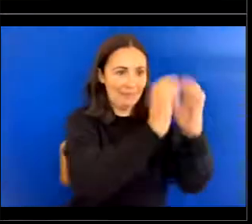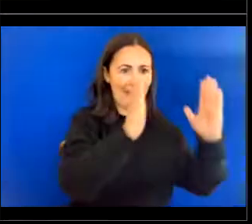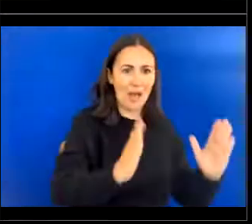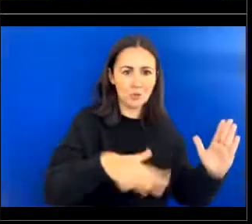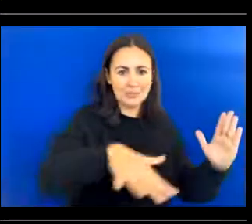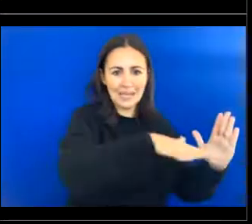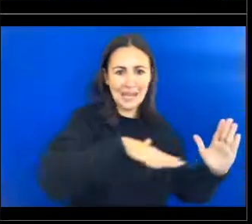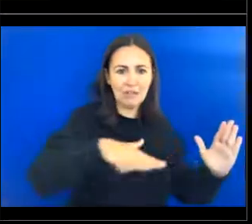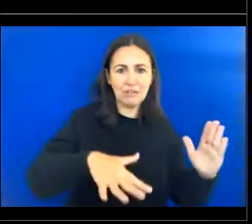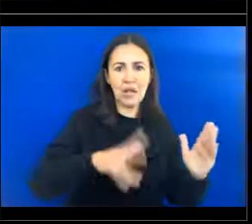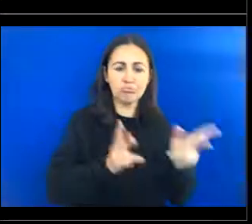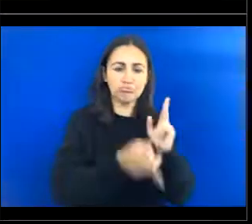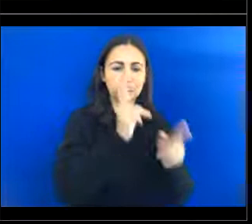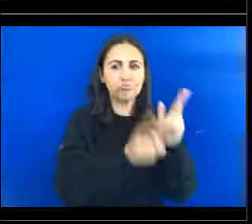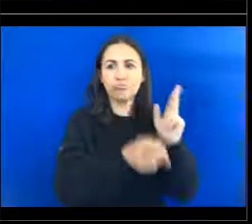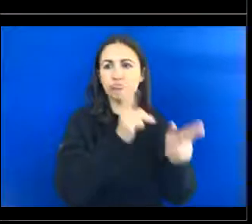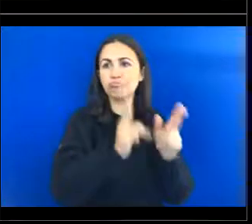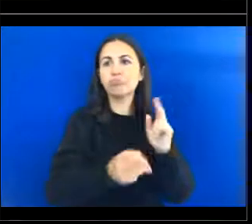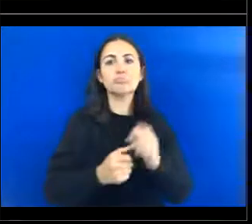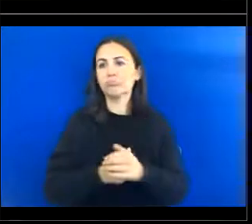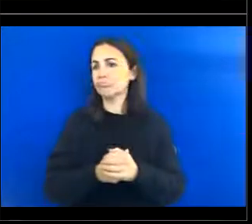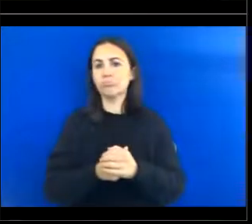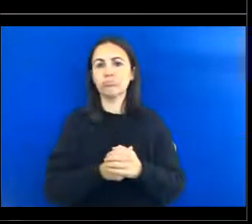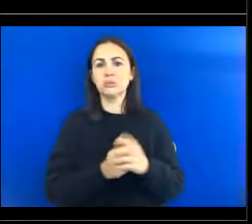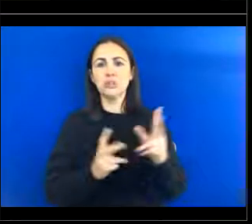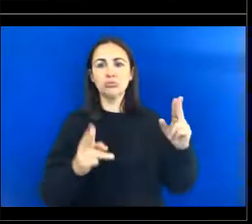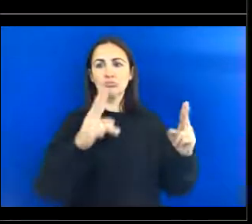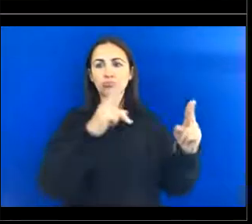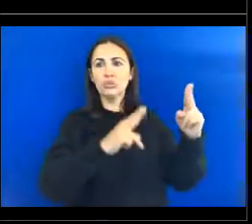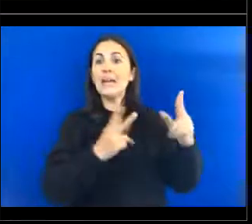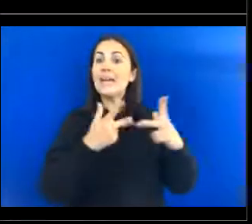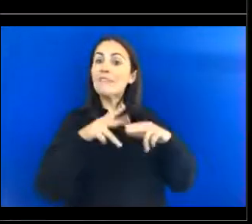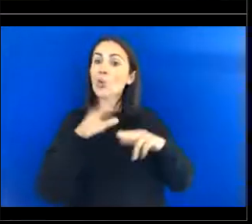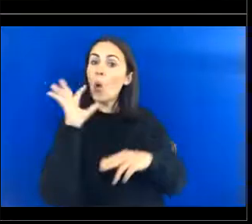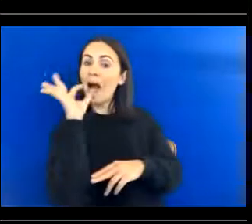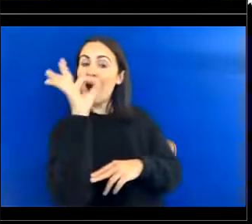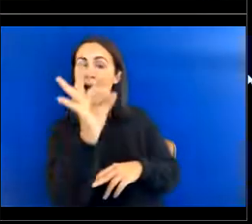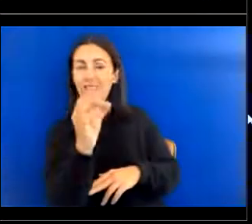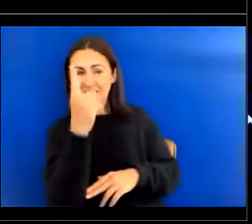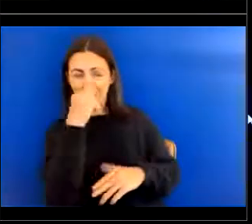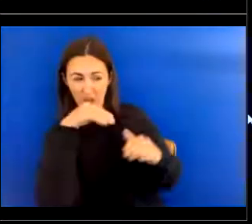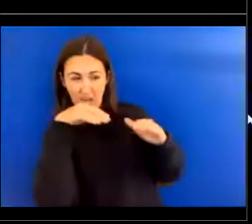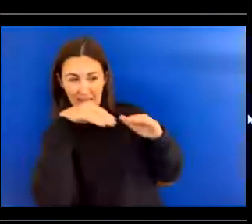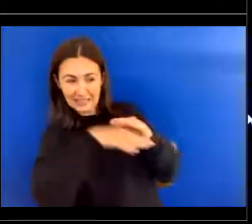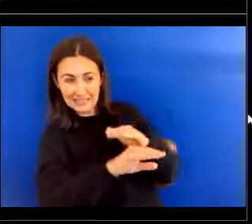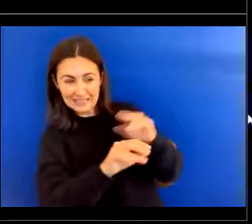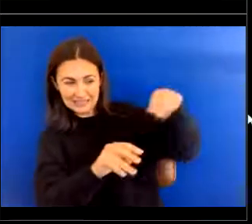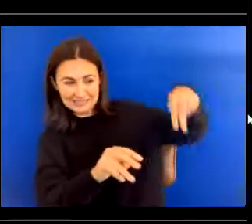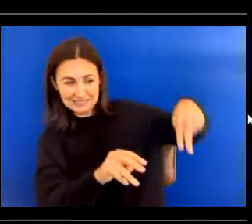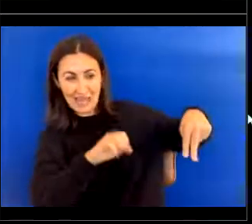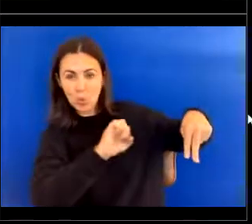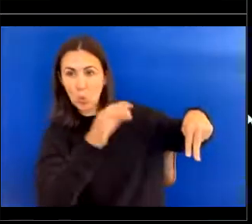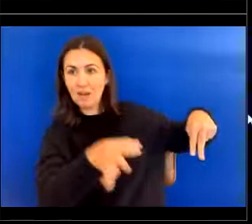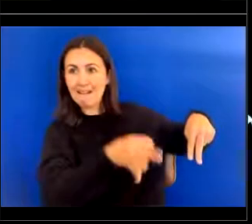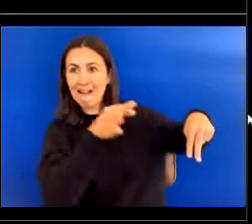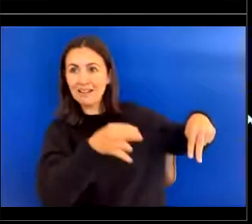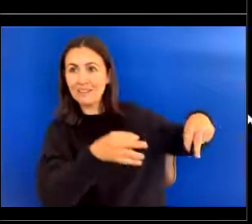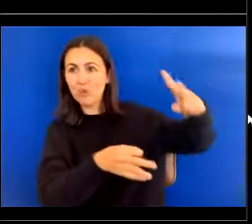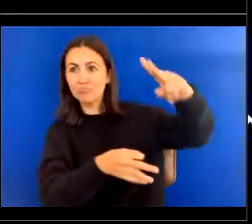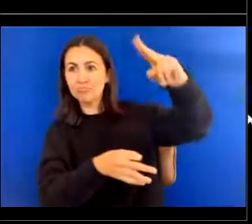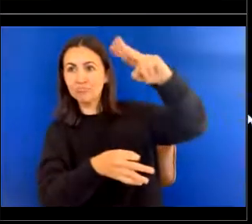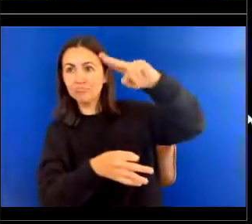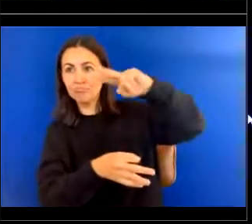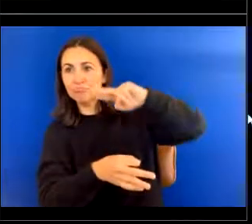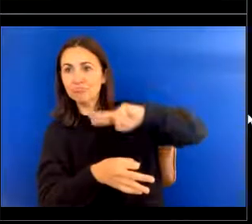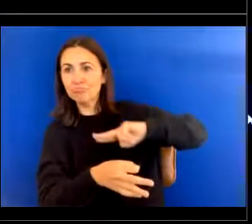Of course, if you speak with your neighbour and they agree that you can go onto their property to do some pruning, that's a different matter, but you